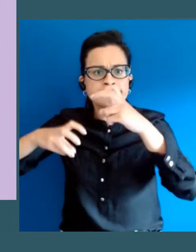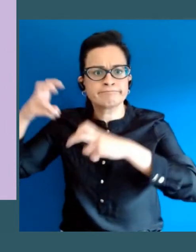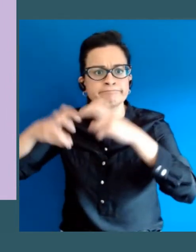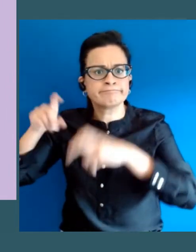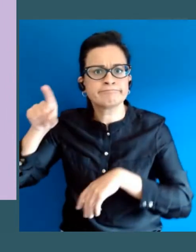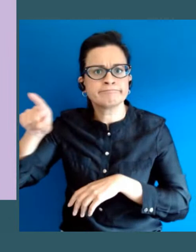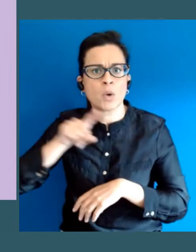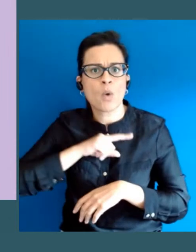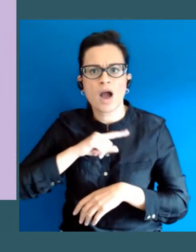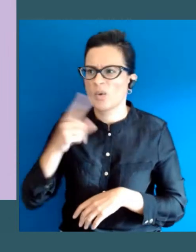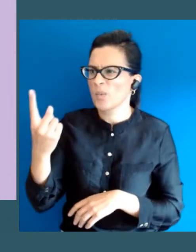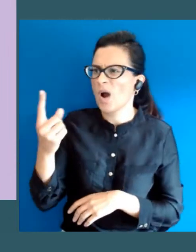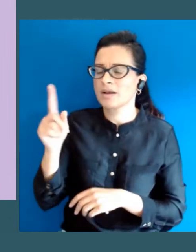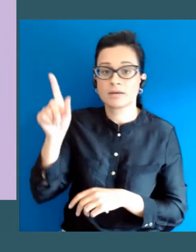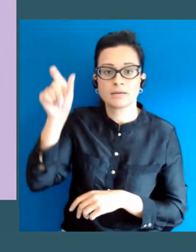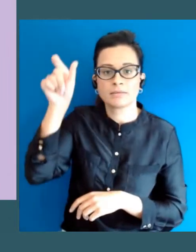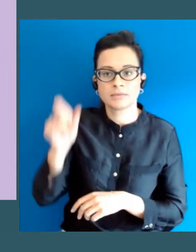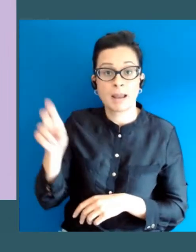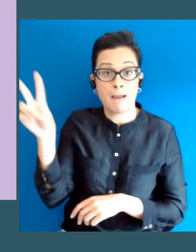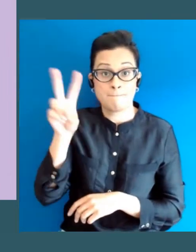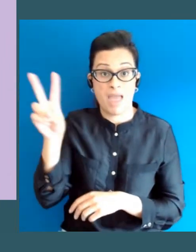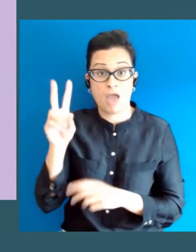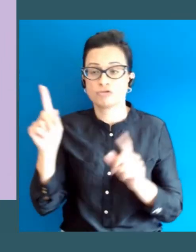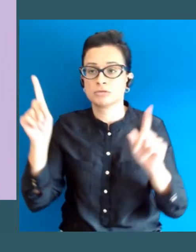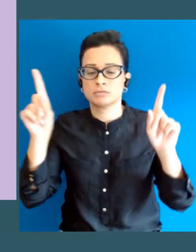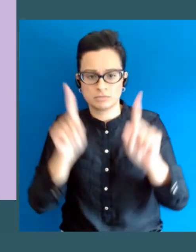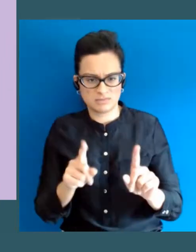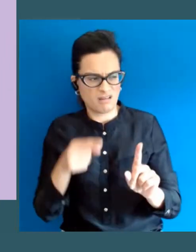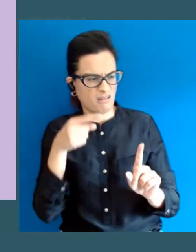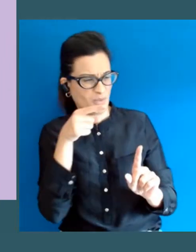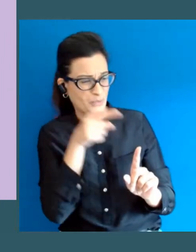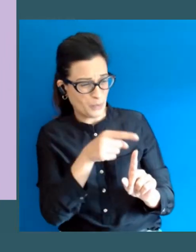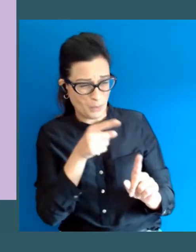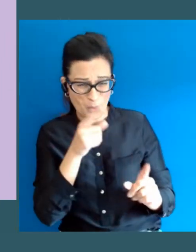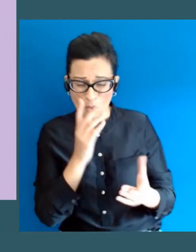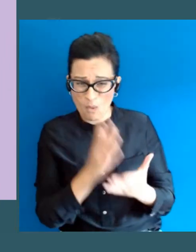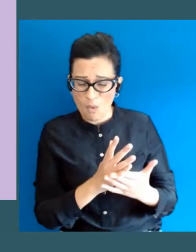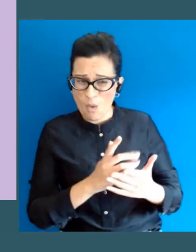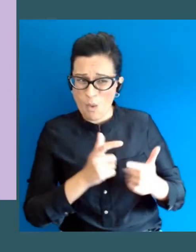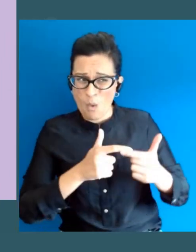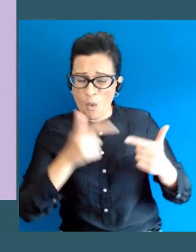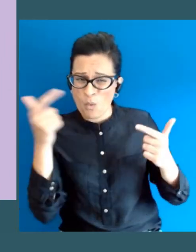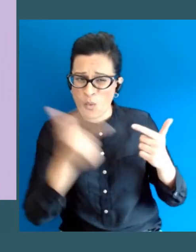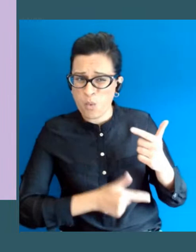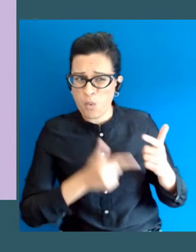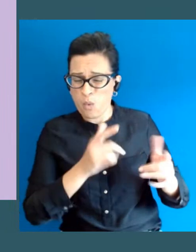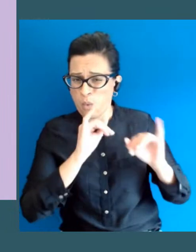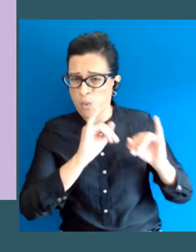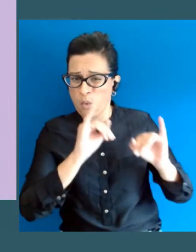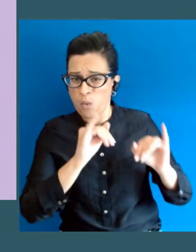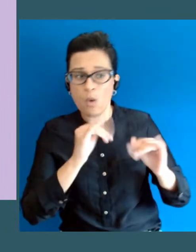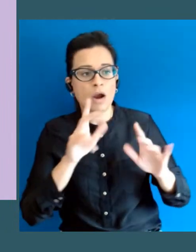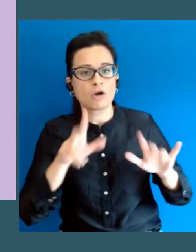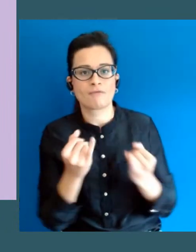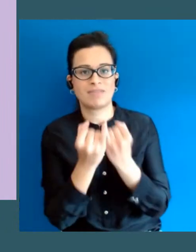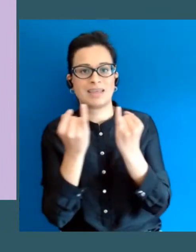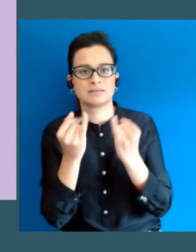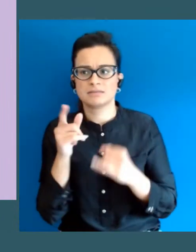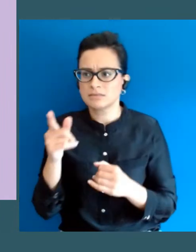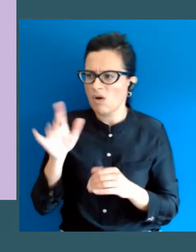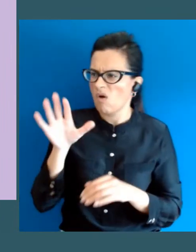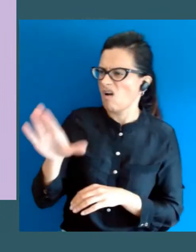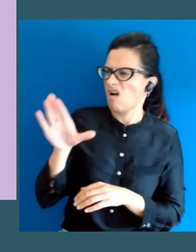parent might think one of the other parents is being too excessive, and that can cause conflict, which is not helpful for anyone